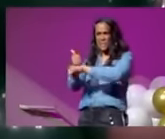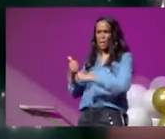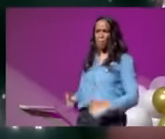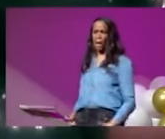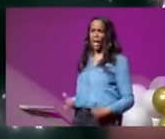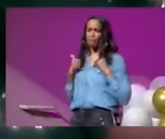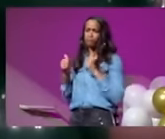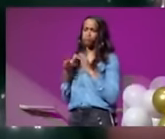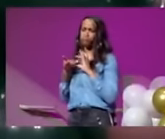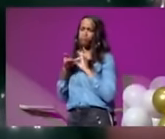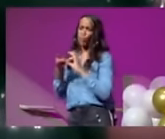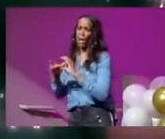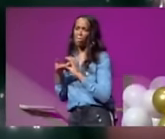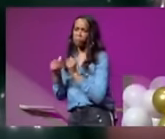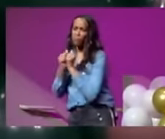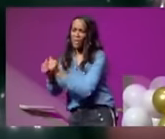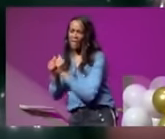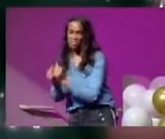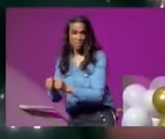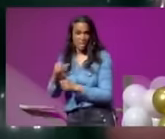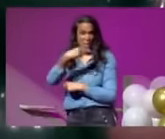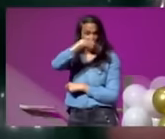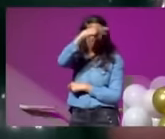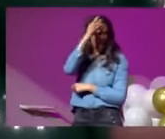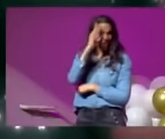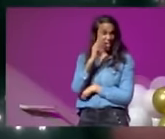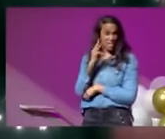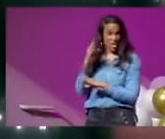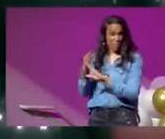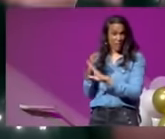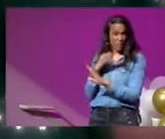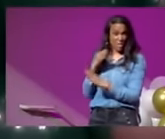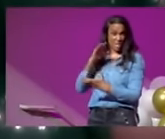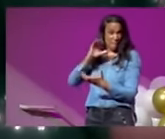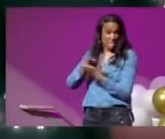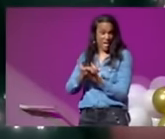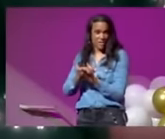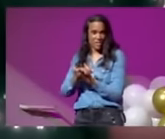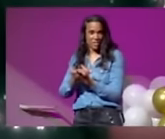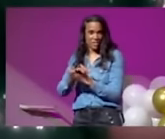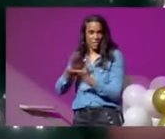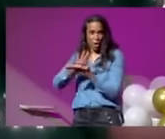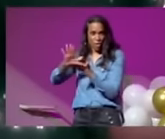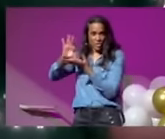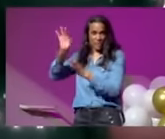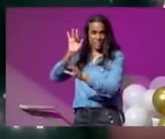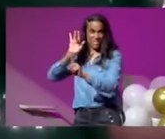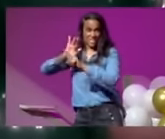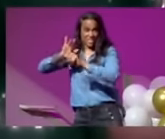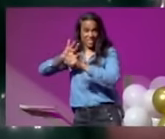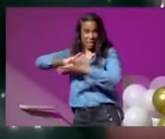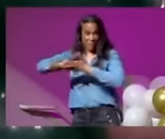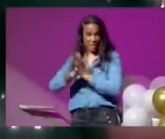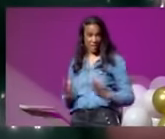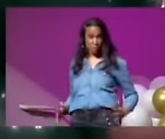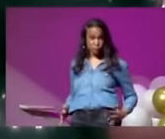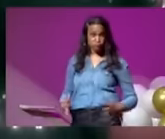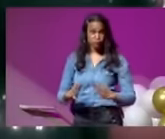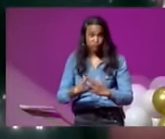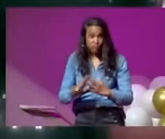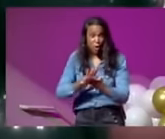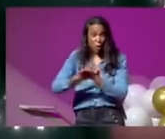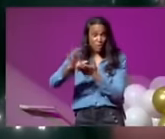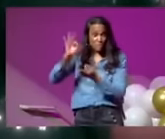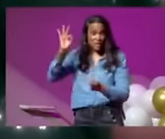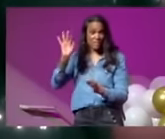when all of a sudden Mary comes up knocking up, and the Bible lets us know it's by the Holy Spirit.